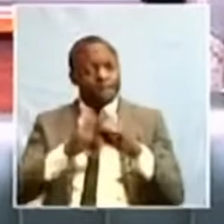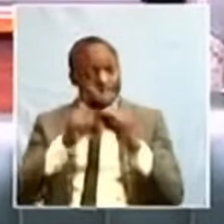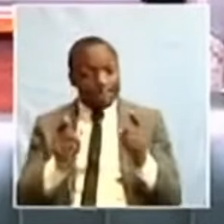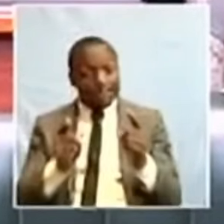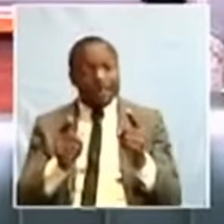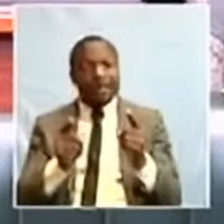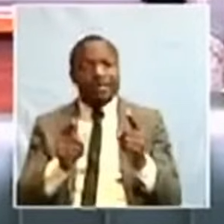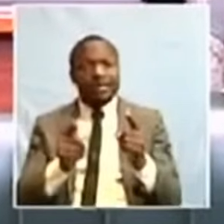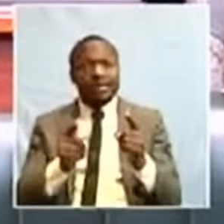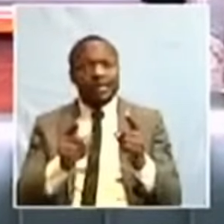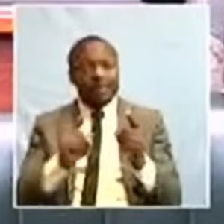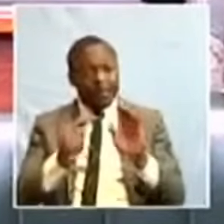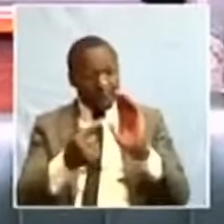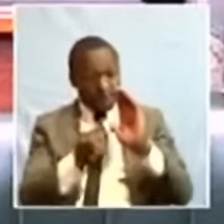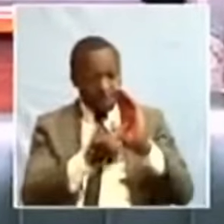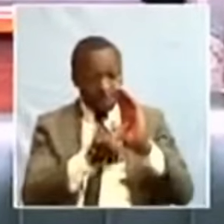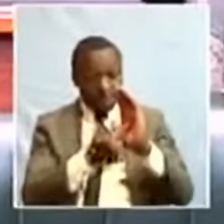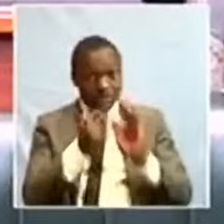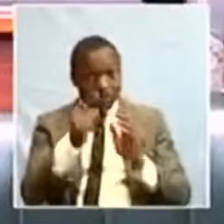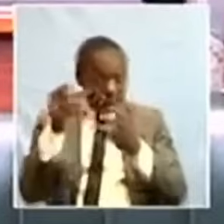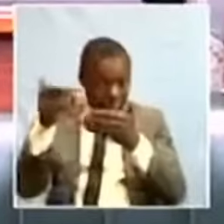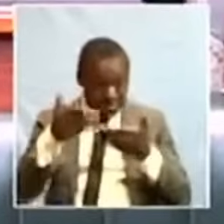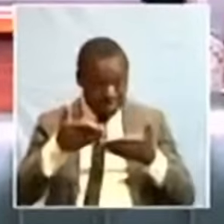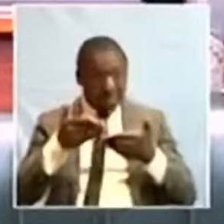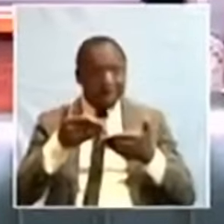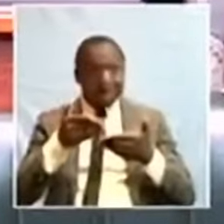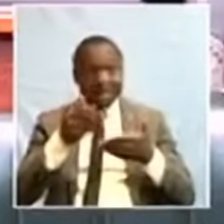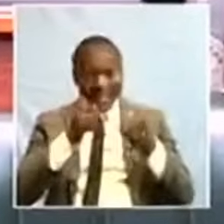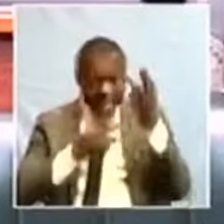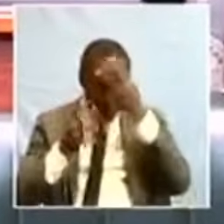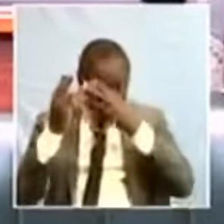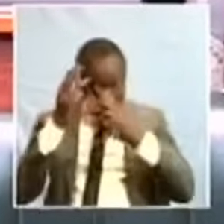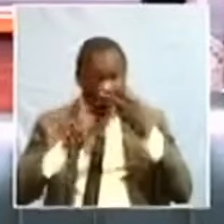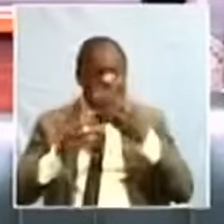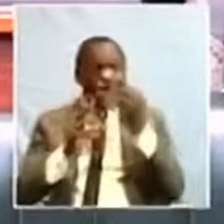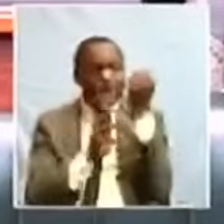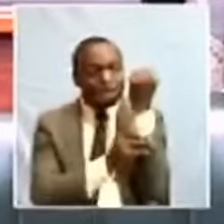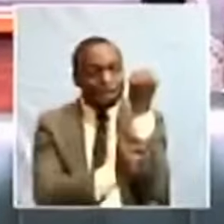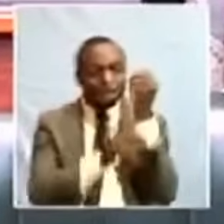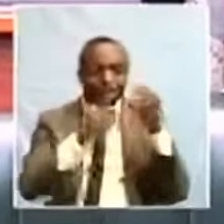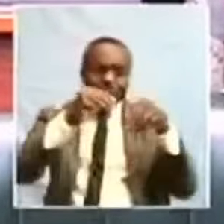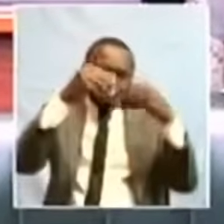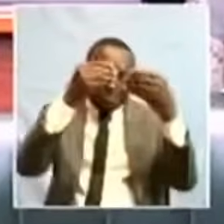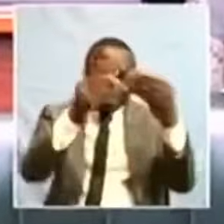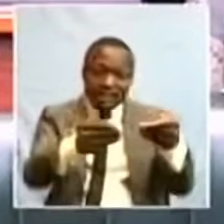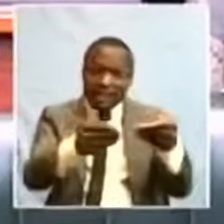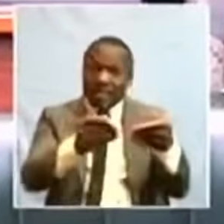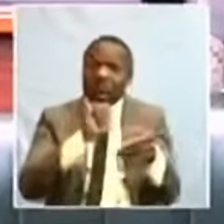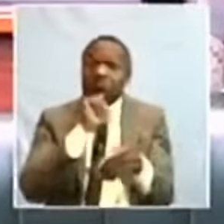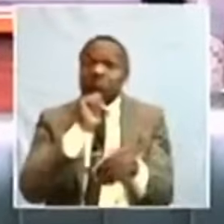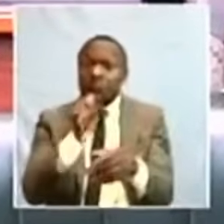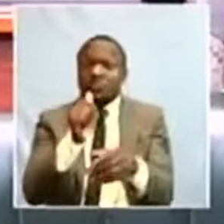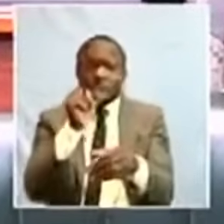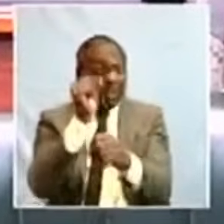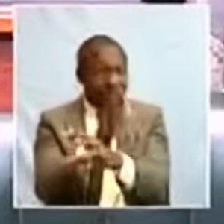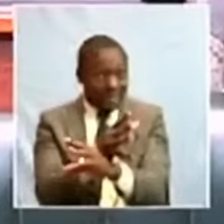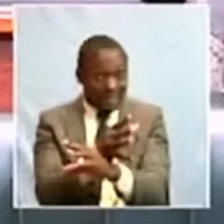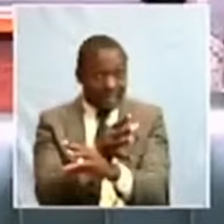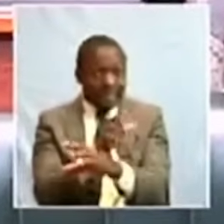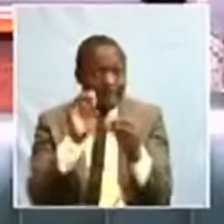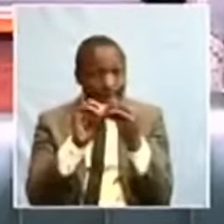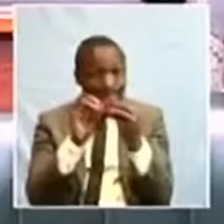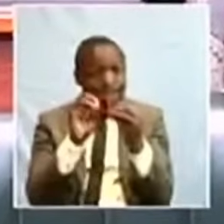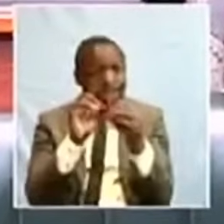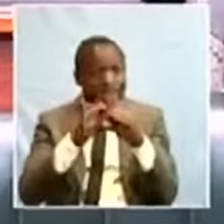the point you raise, the concern, is that the maize allocated, not necessarily available, but